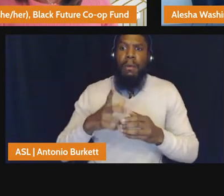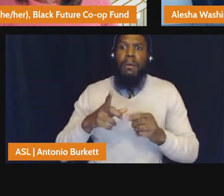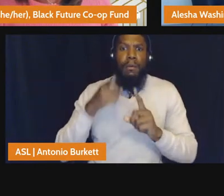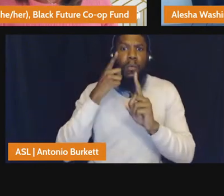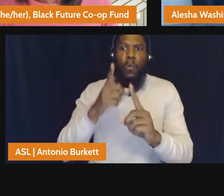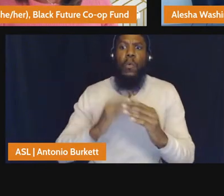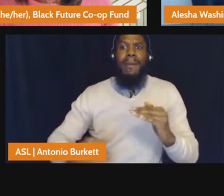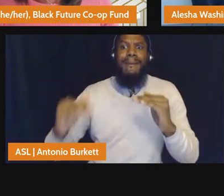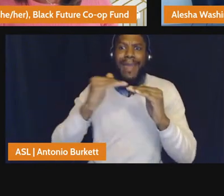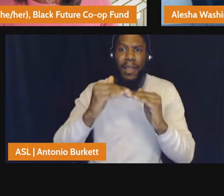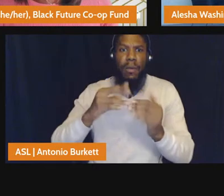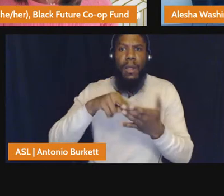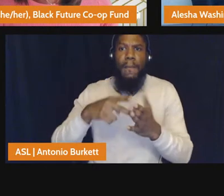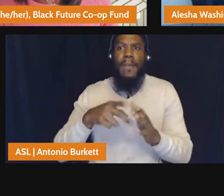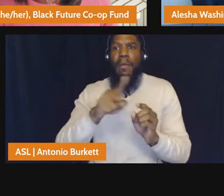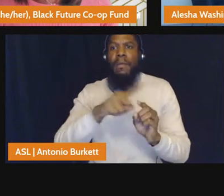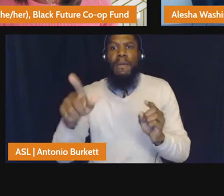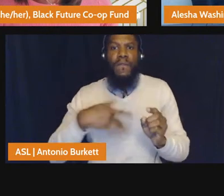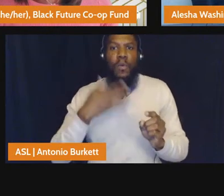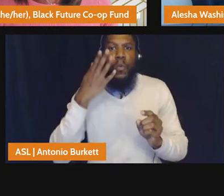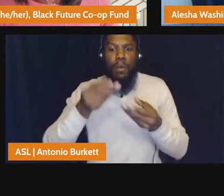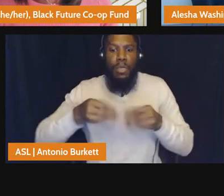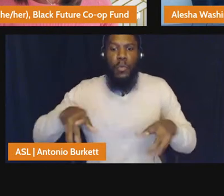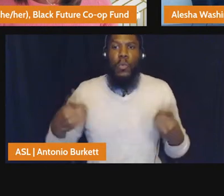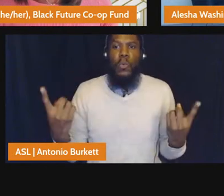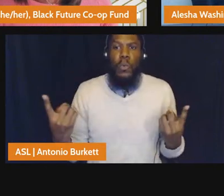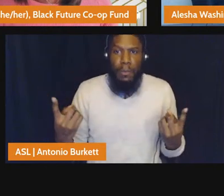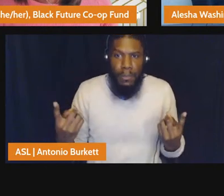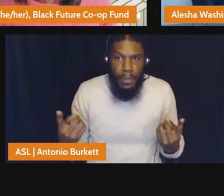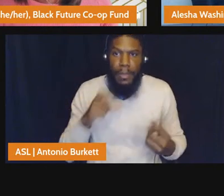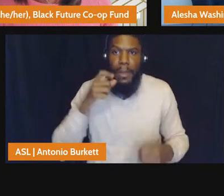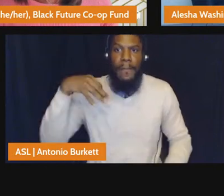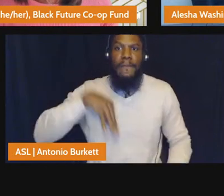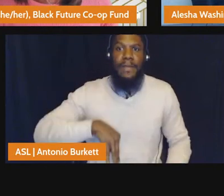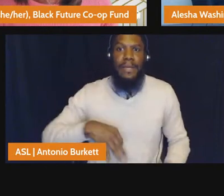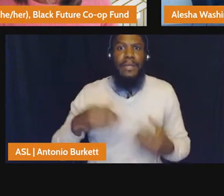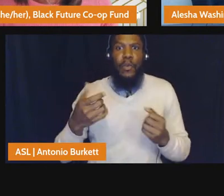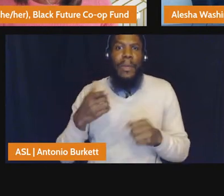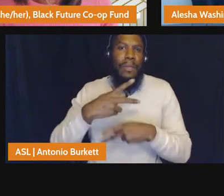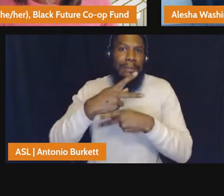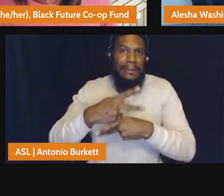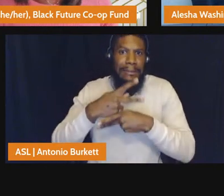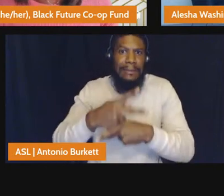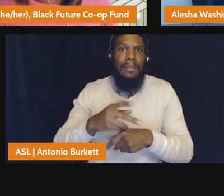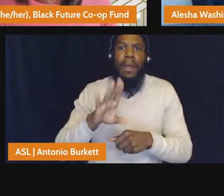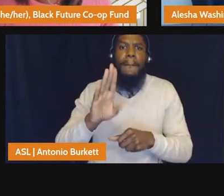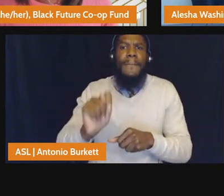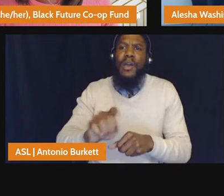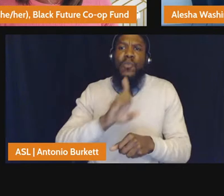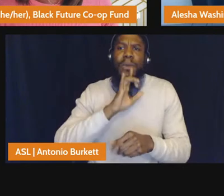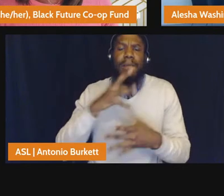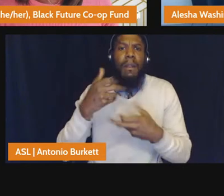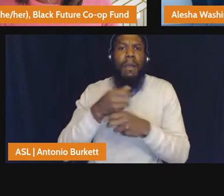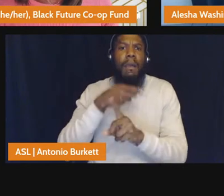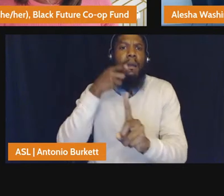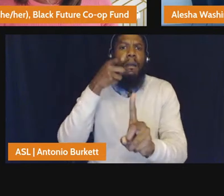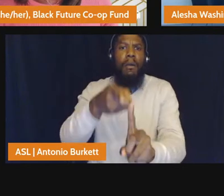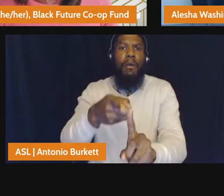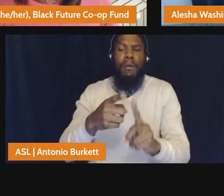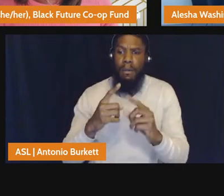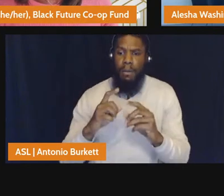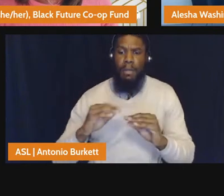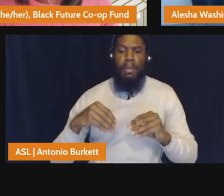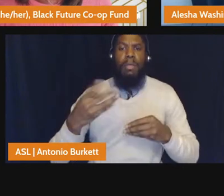omit equity-centered practices in philanthropy. It's all about philanthropy in and of itself is love of human